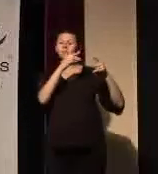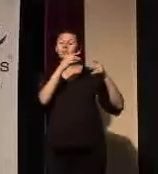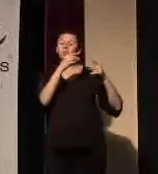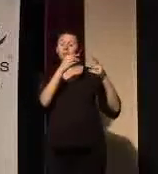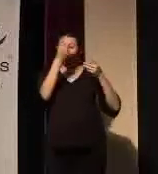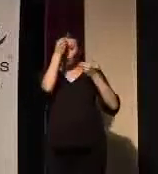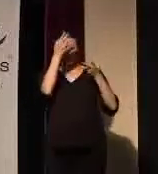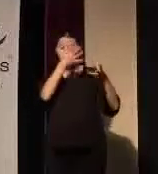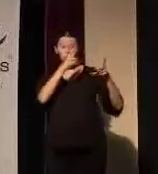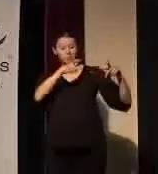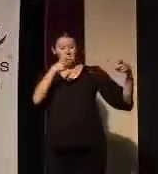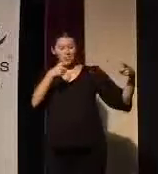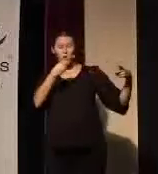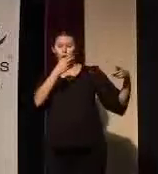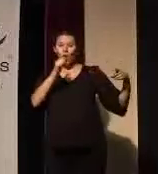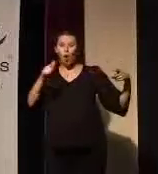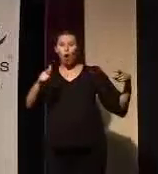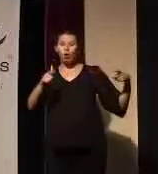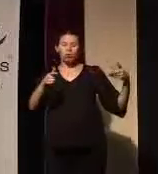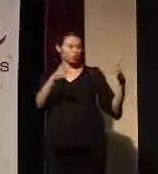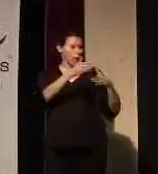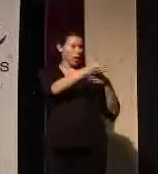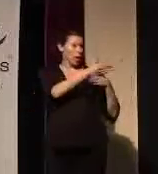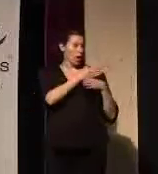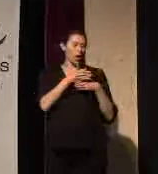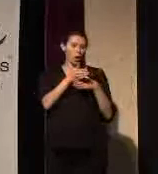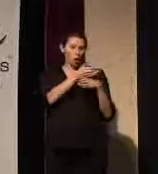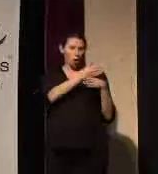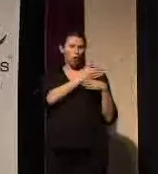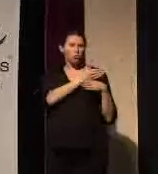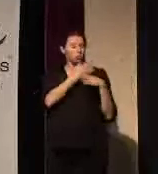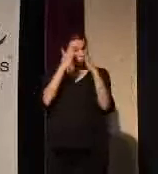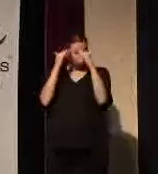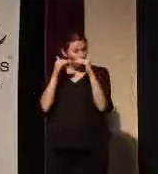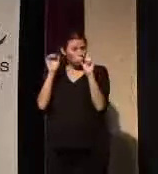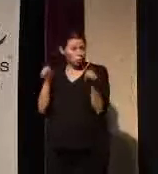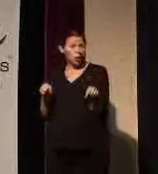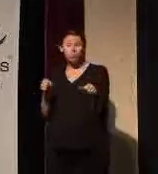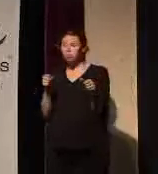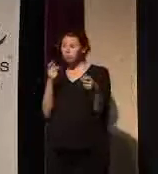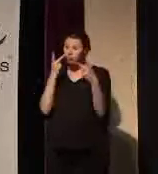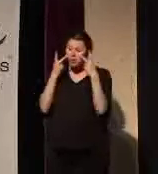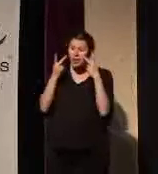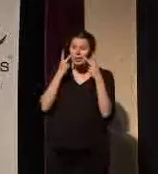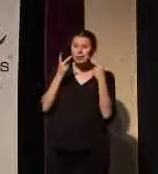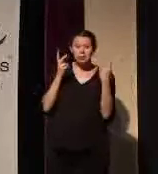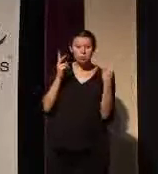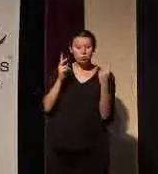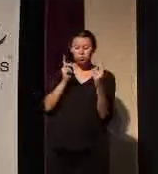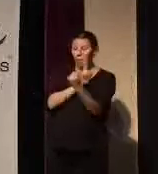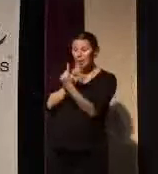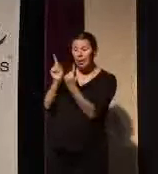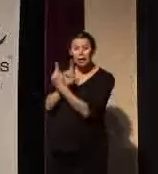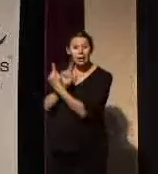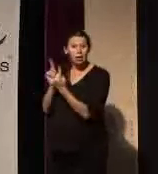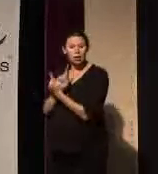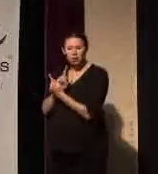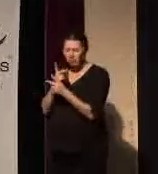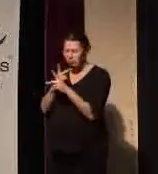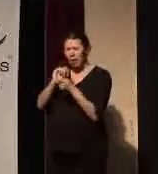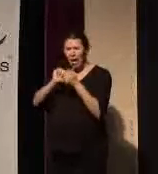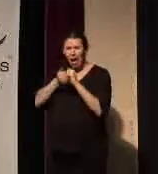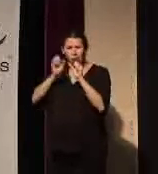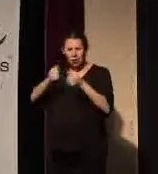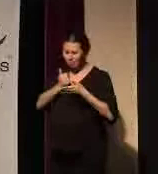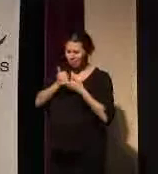Hall. I hope you were all able to visit with them and found ways to get involved and make a difference in our community. Let me